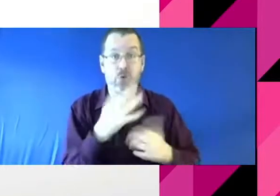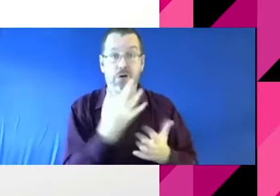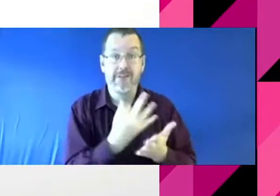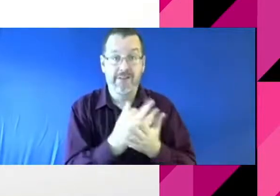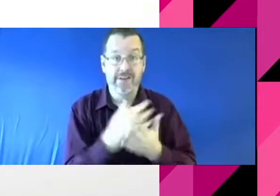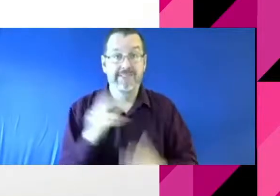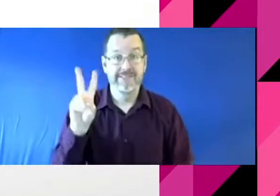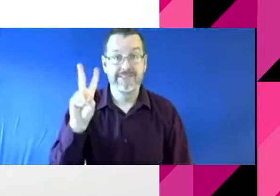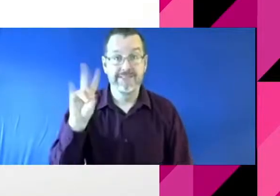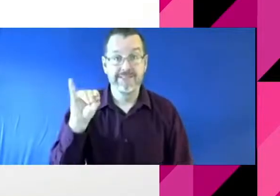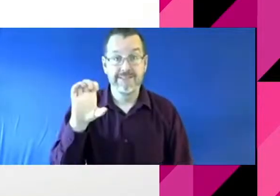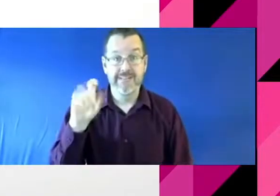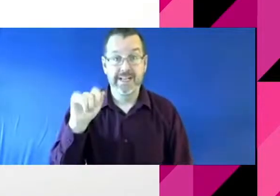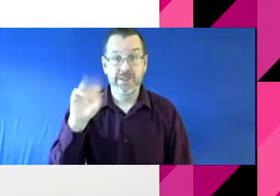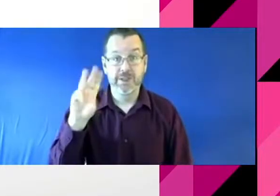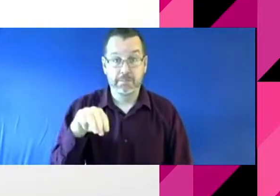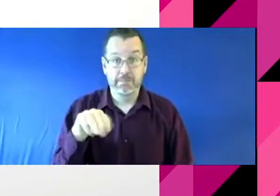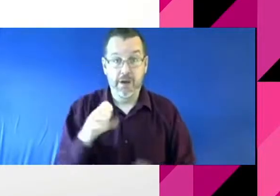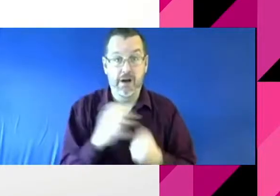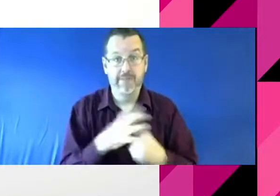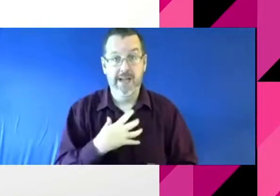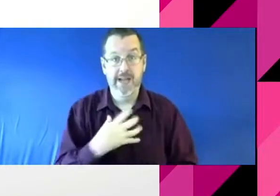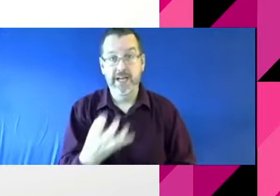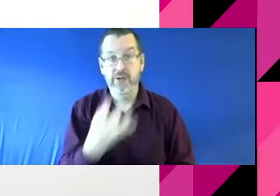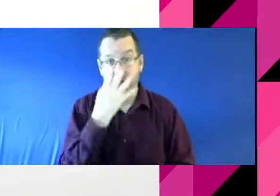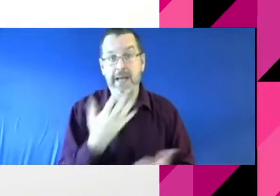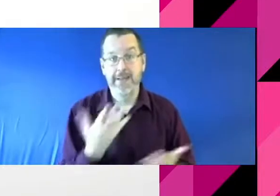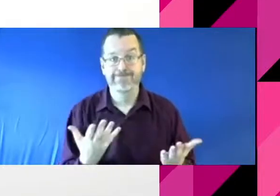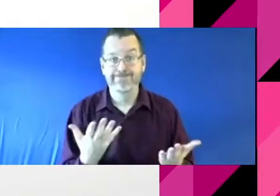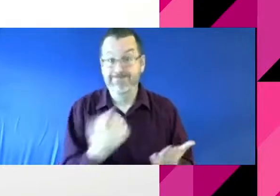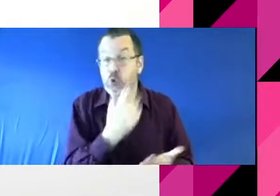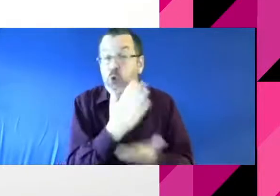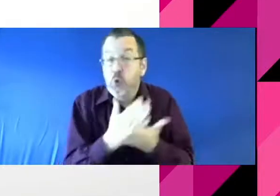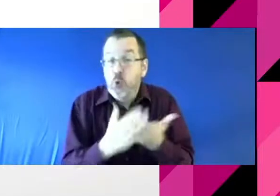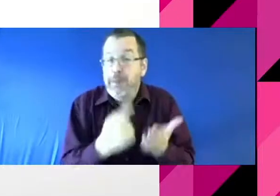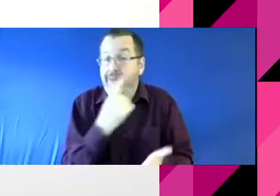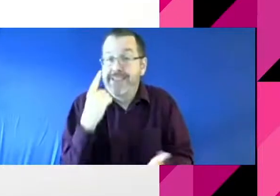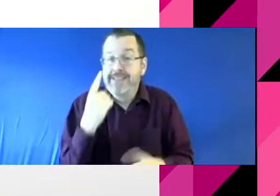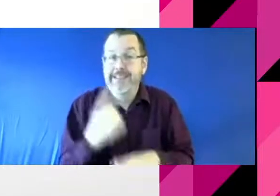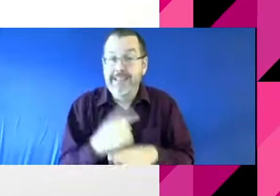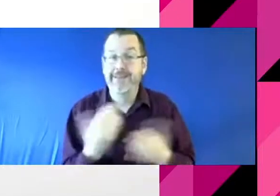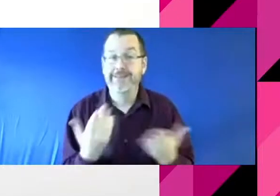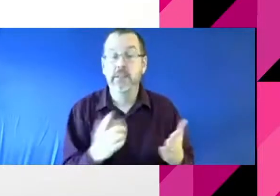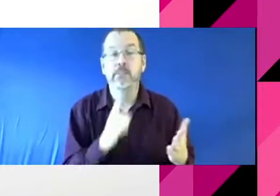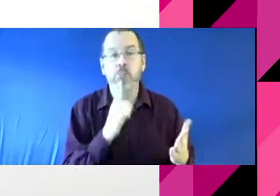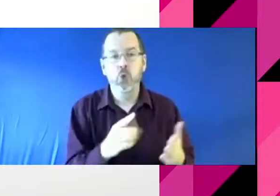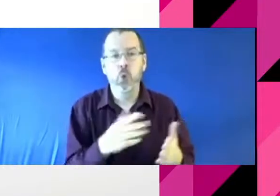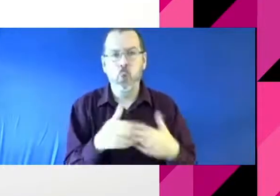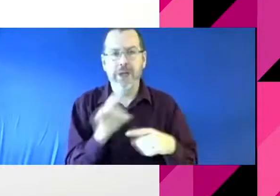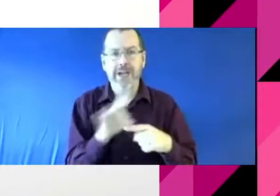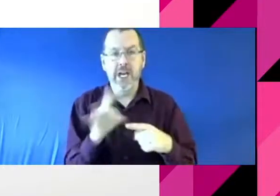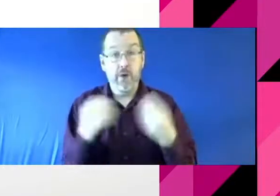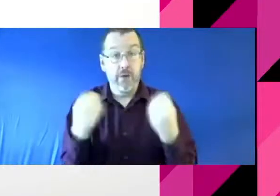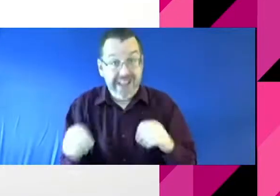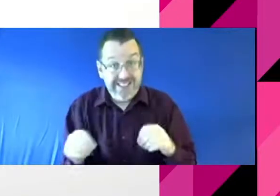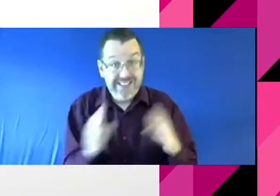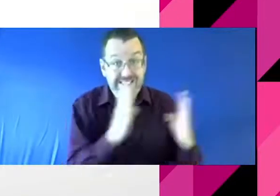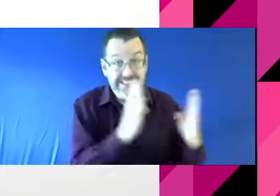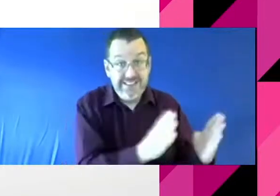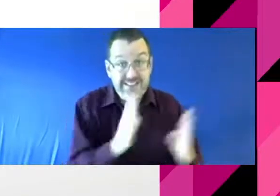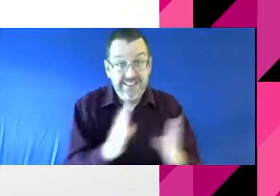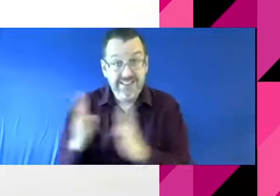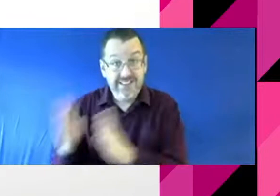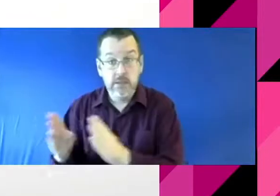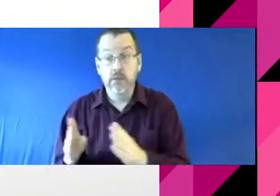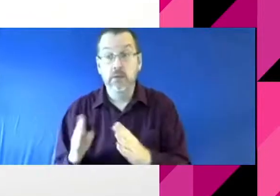reported disability hate crimes. So, but in terms of offence categories, the largest category of